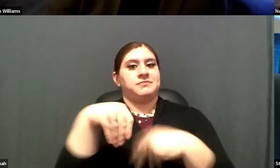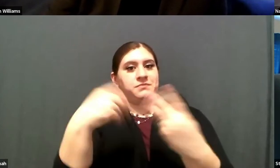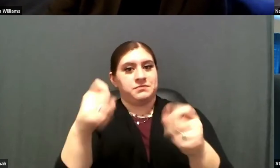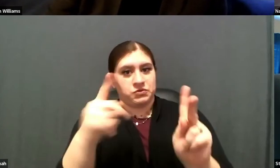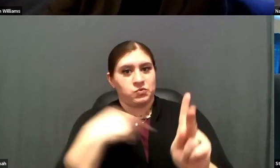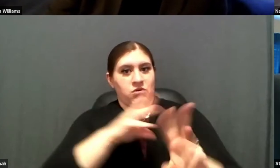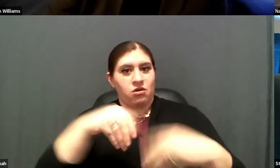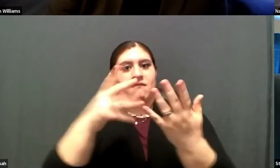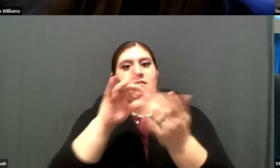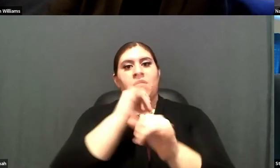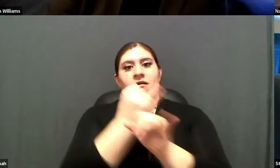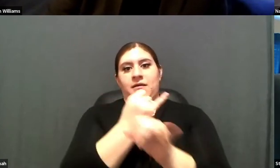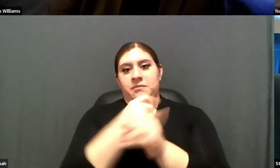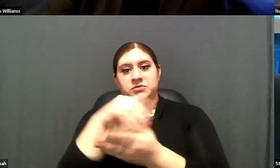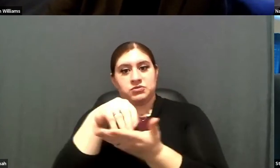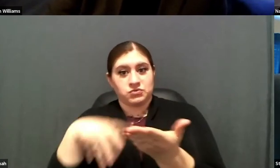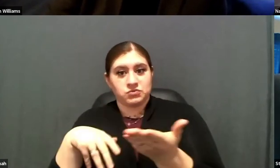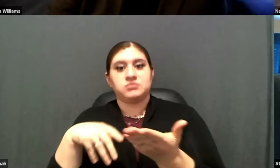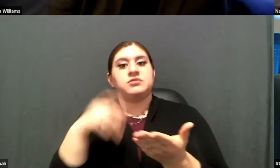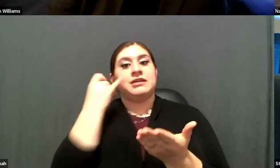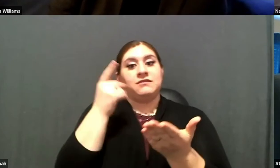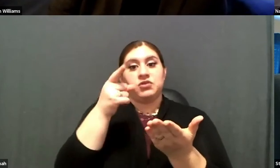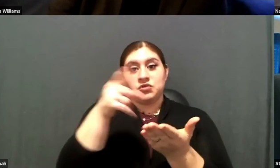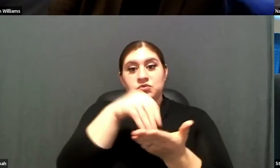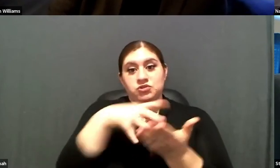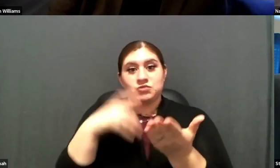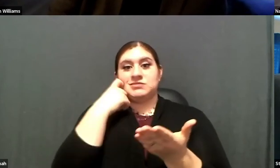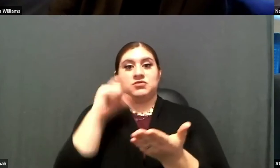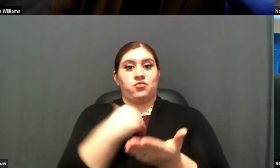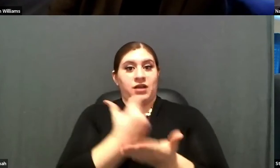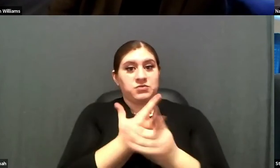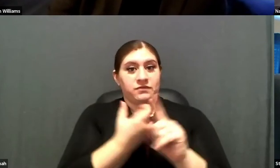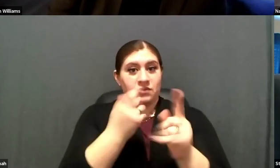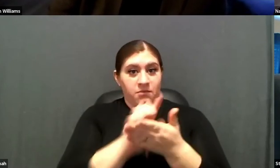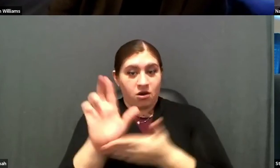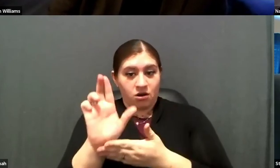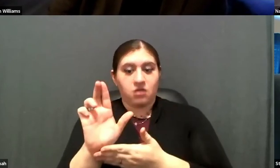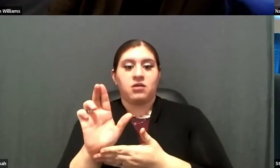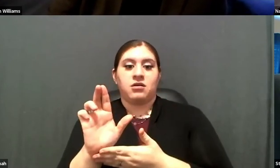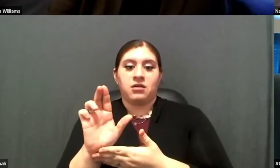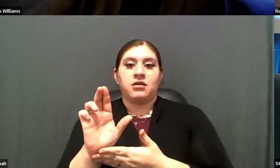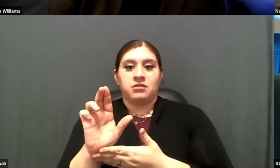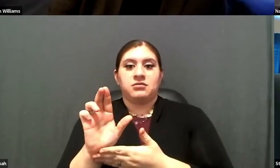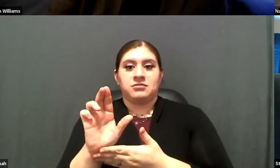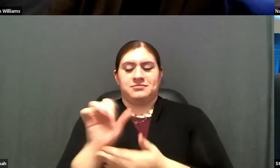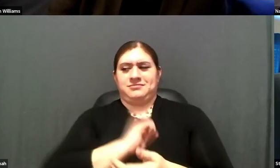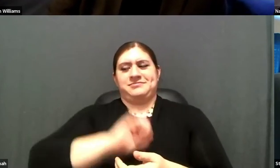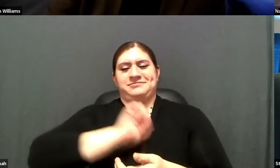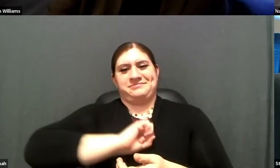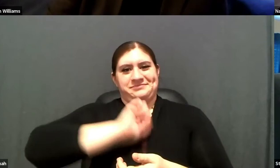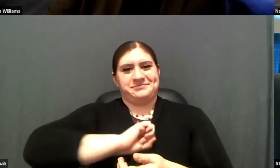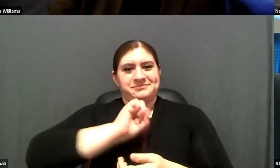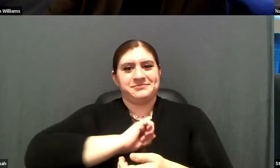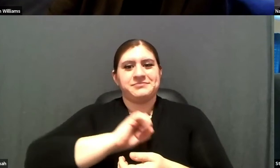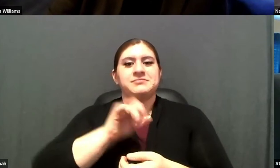our on-campus students. So if you are a student that has just graduated from Lamar University, goodness, I got a frog in my throat.